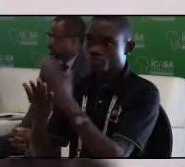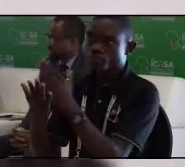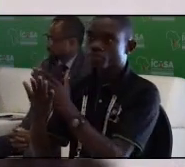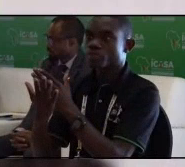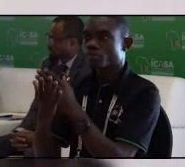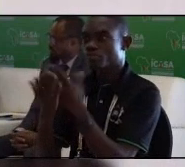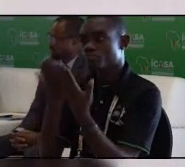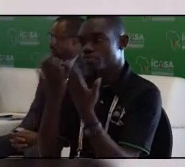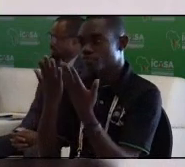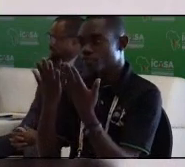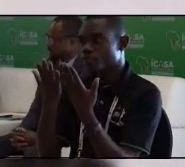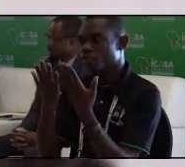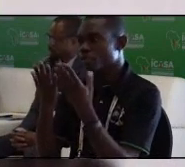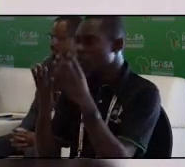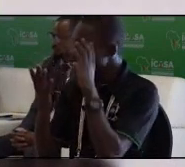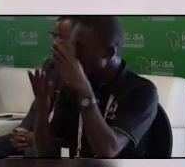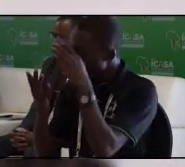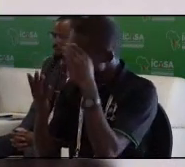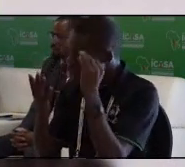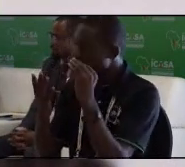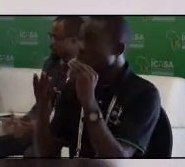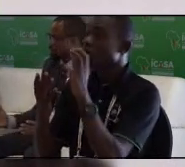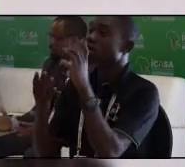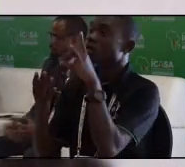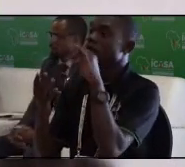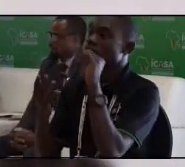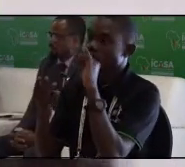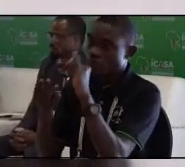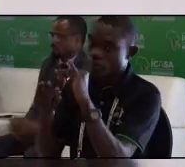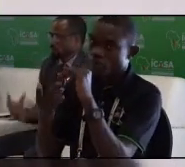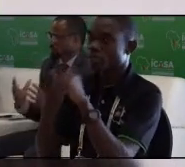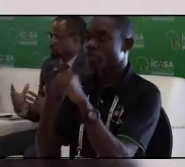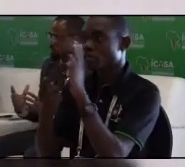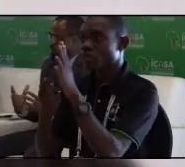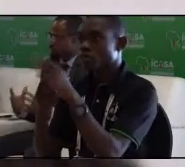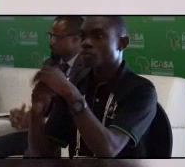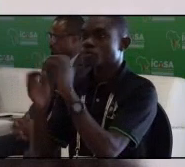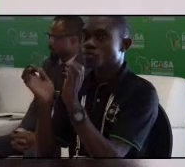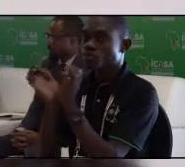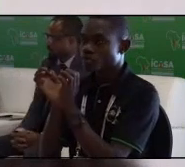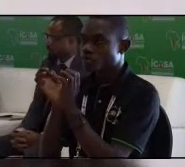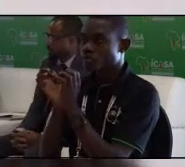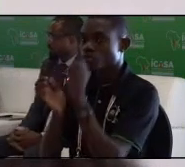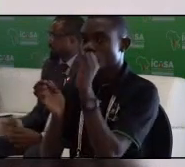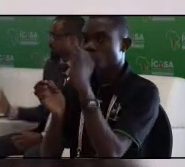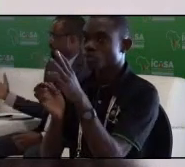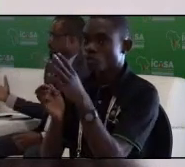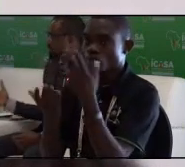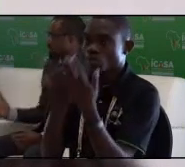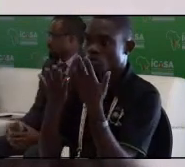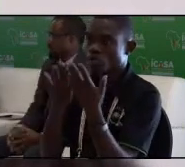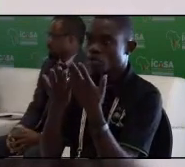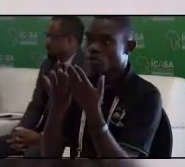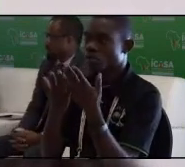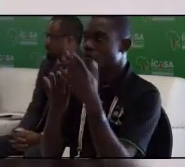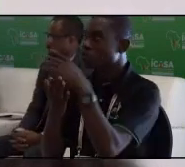other partners like GPIBO, we have CHI, we have IHV and other partners. So the role of the government is extremely important, and